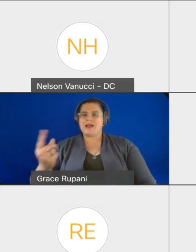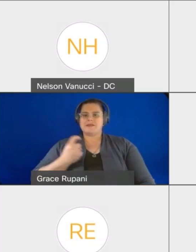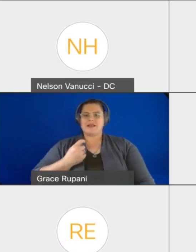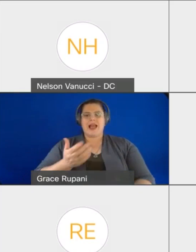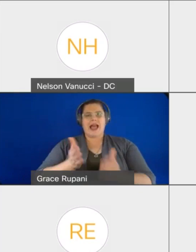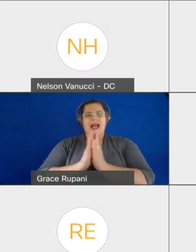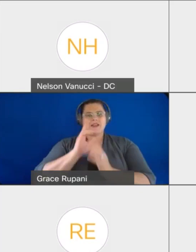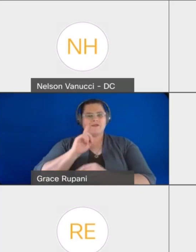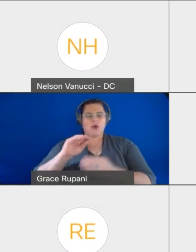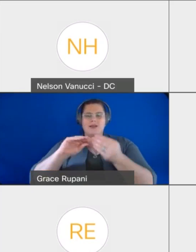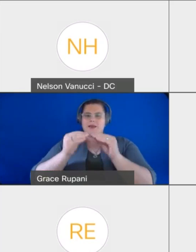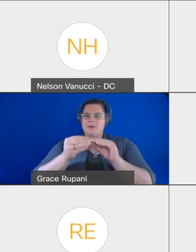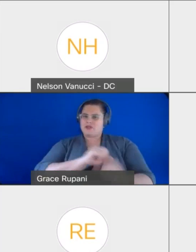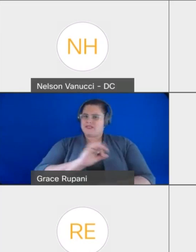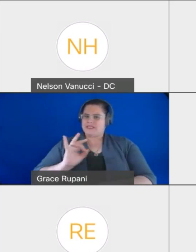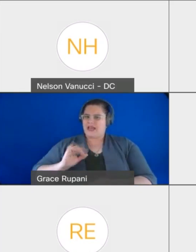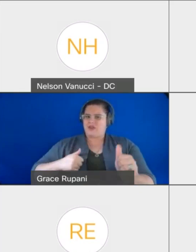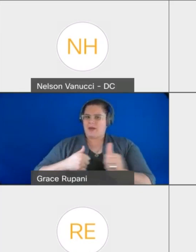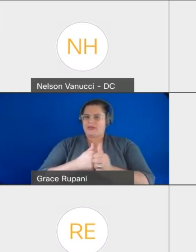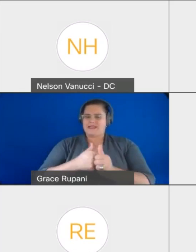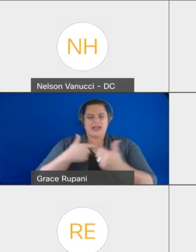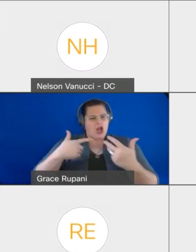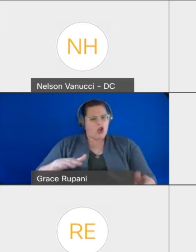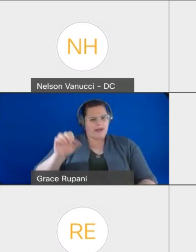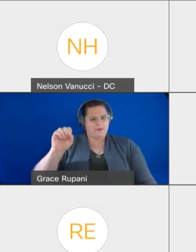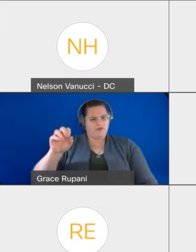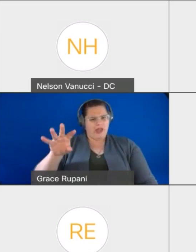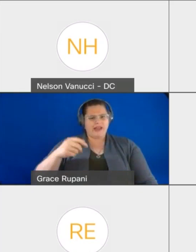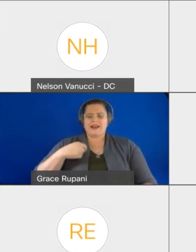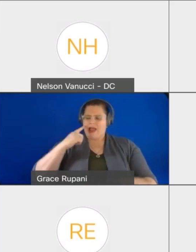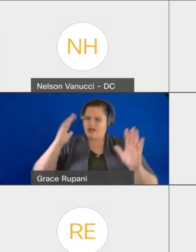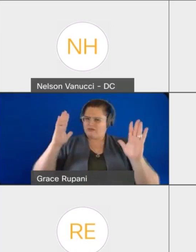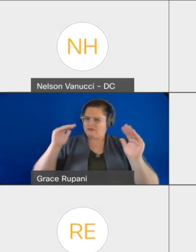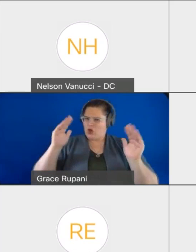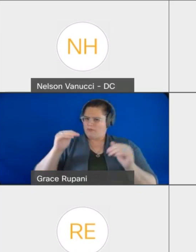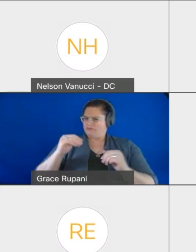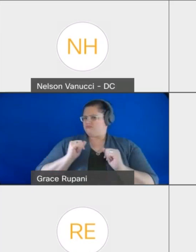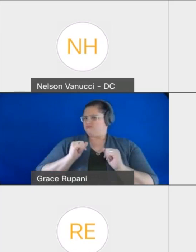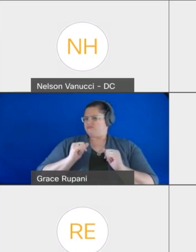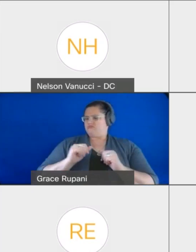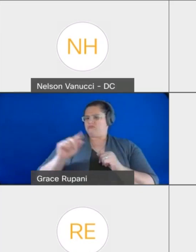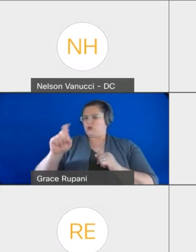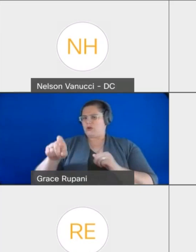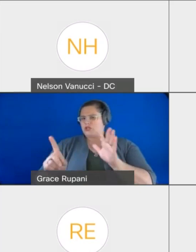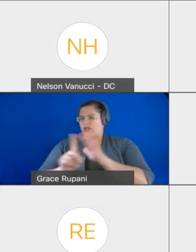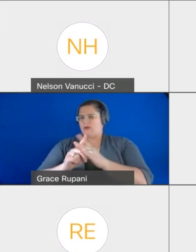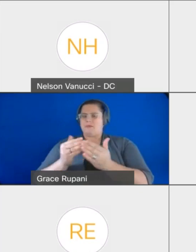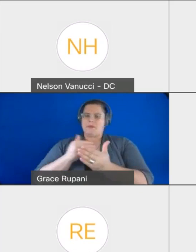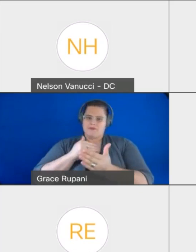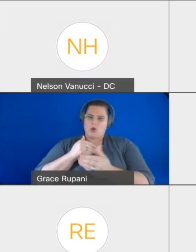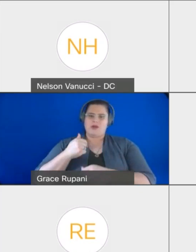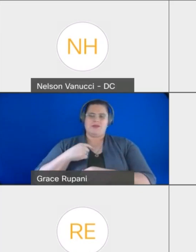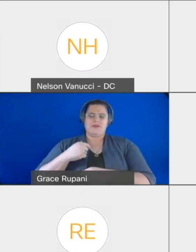did provide. So I'm hoping that came before I was speaking about the number of staff, but it's a short list.